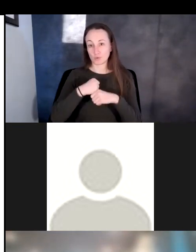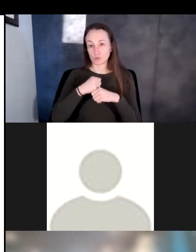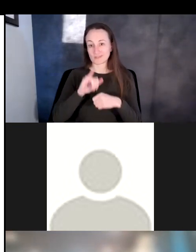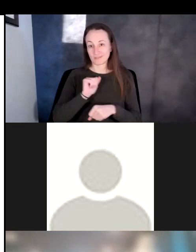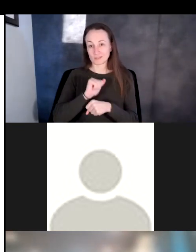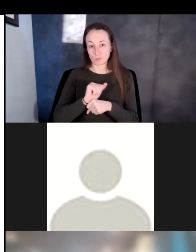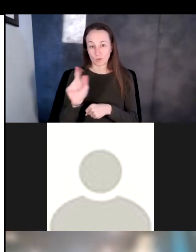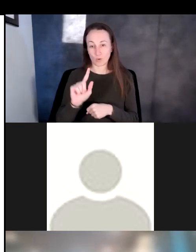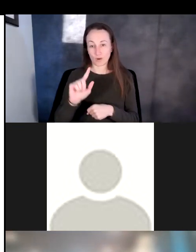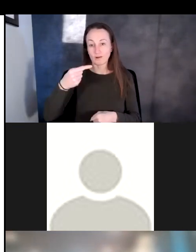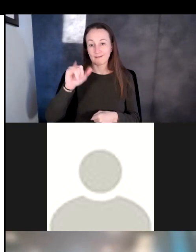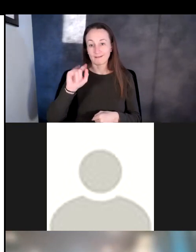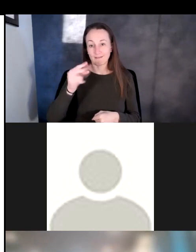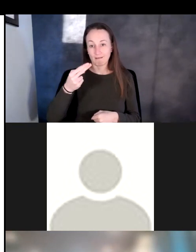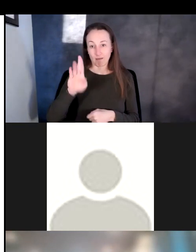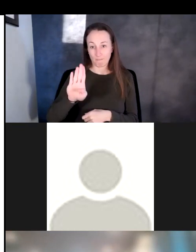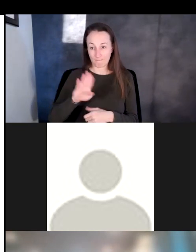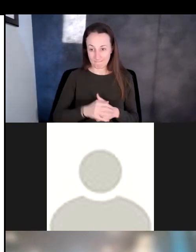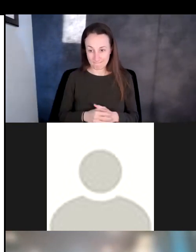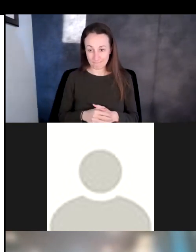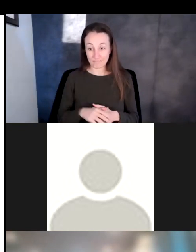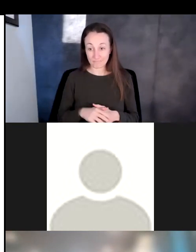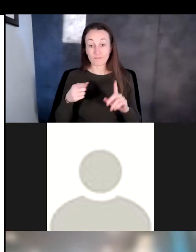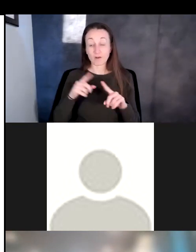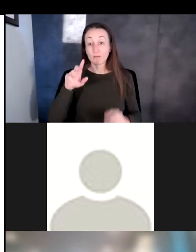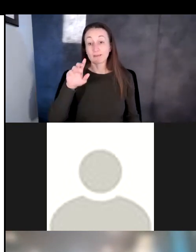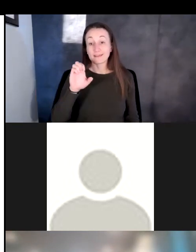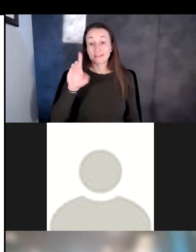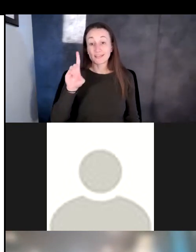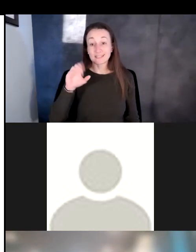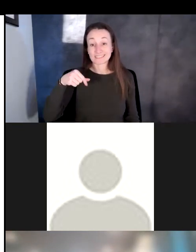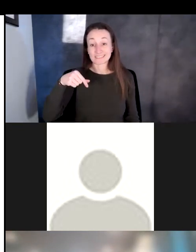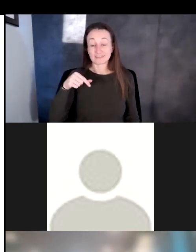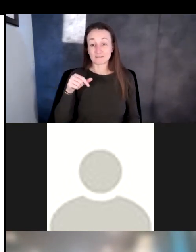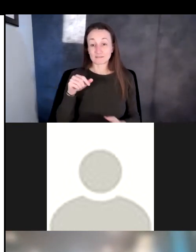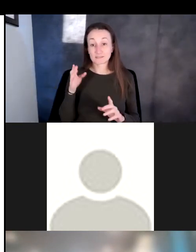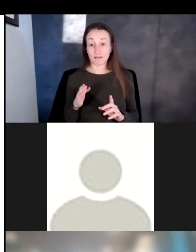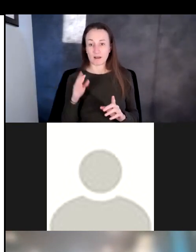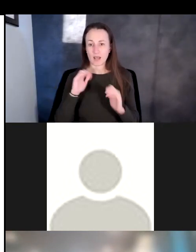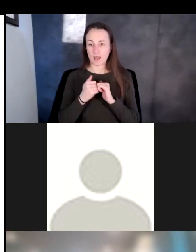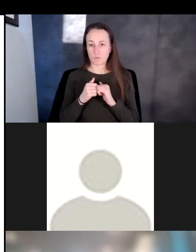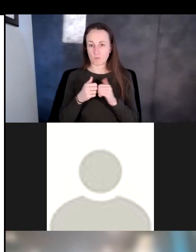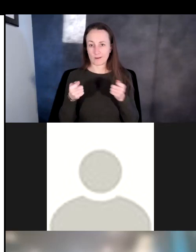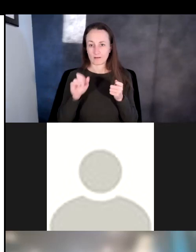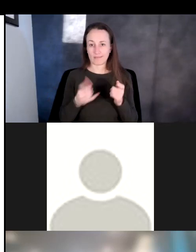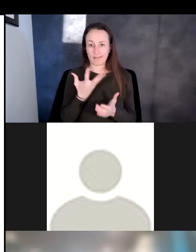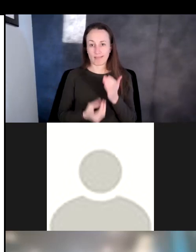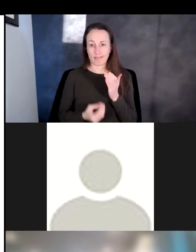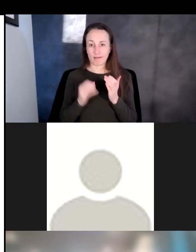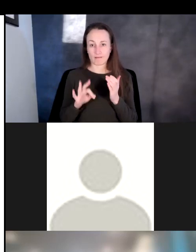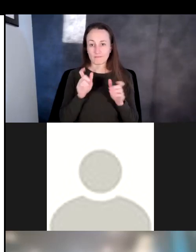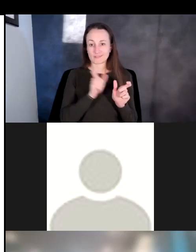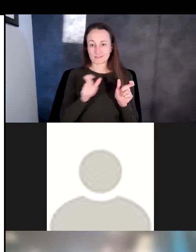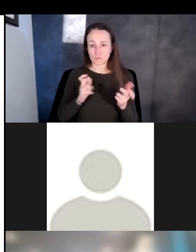our GitHub. From the evSeq side, we have our other conclusions. How do we handle this lack of sequence fitness data